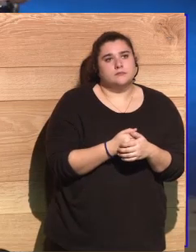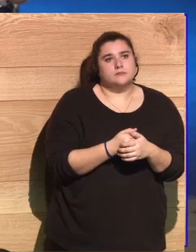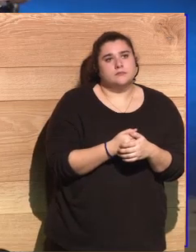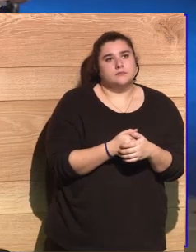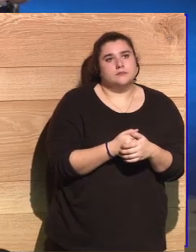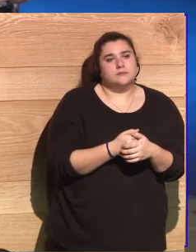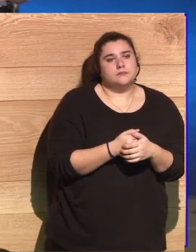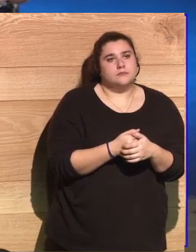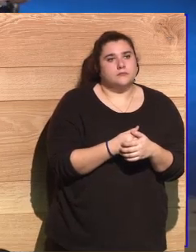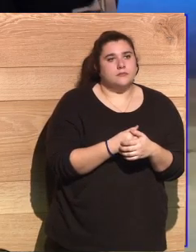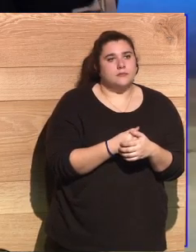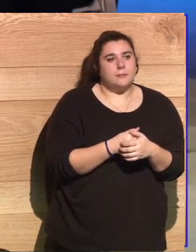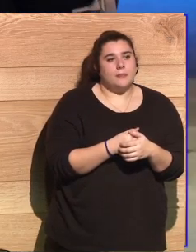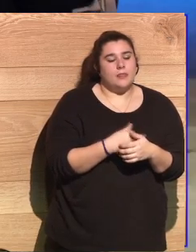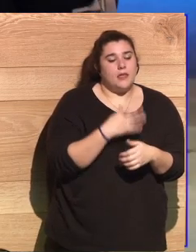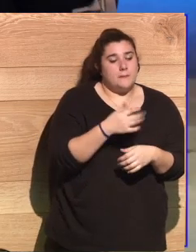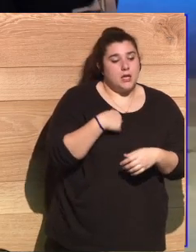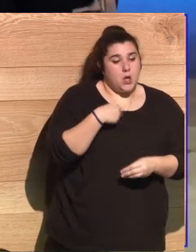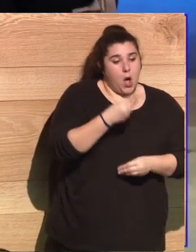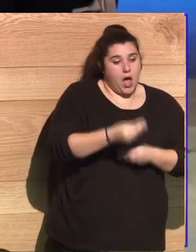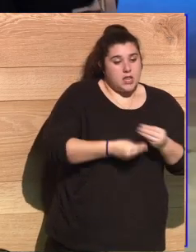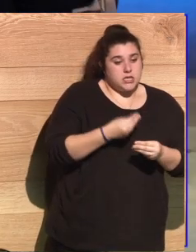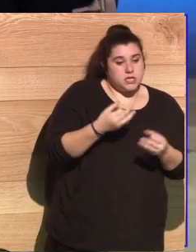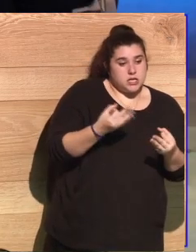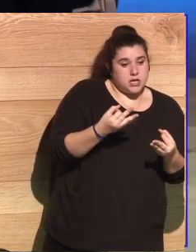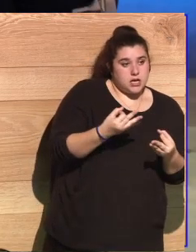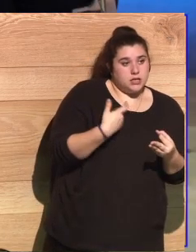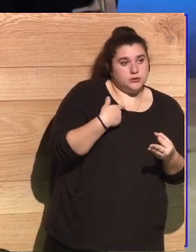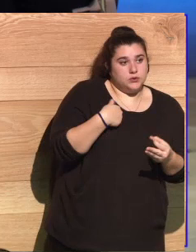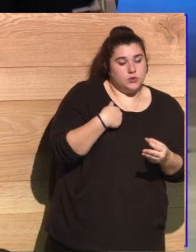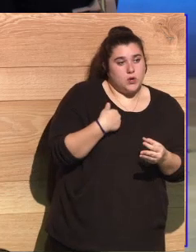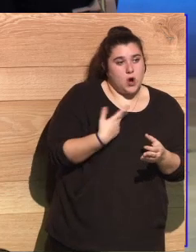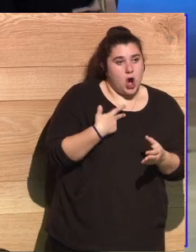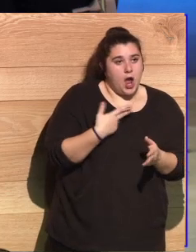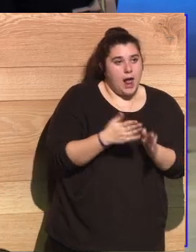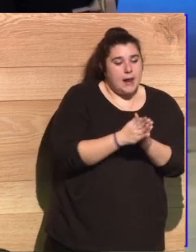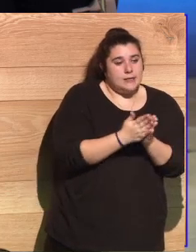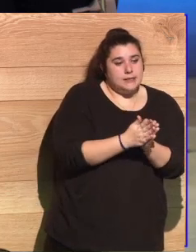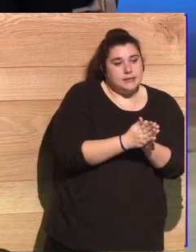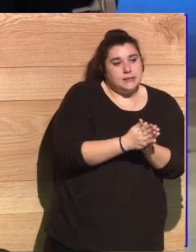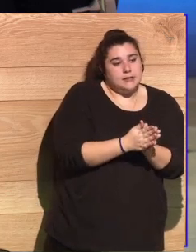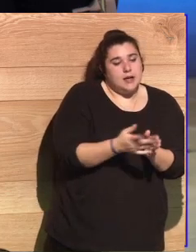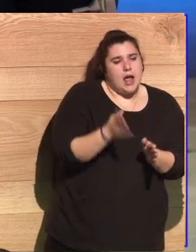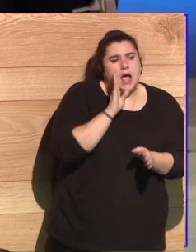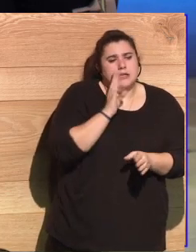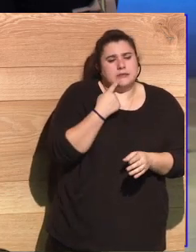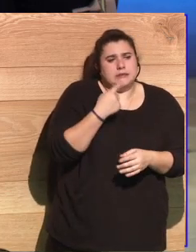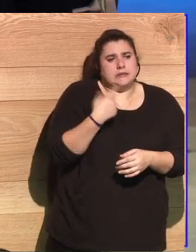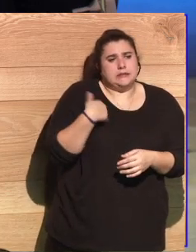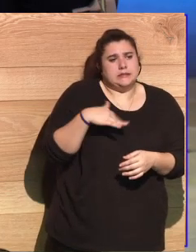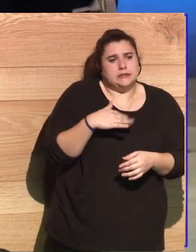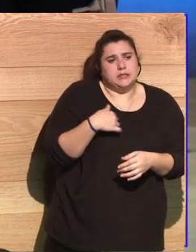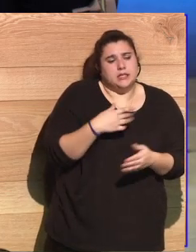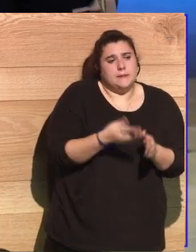my memoir, and I folded it up small and put it in there, and felt like I'd paid my respects. And